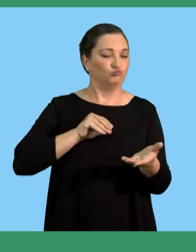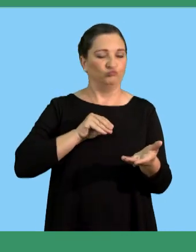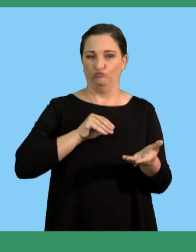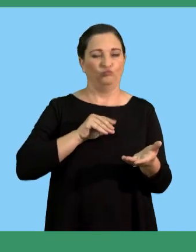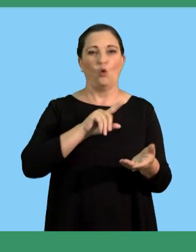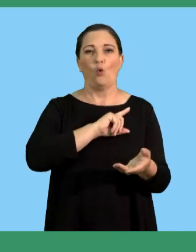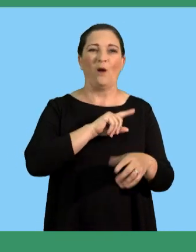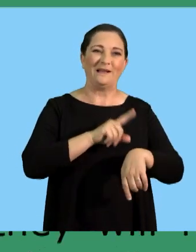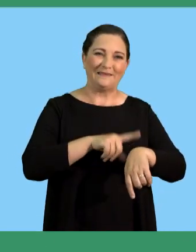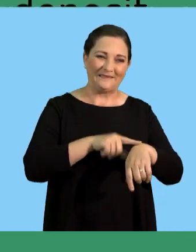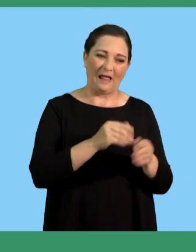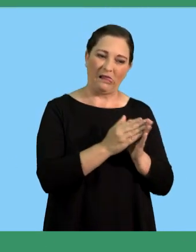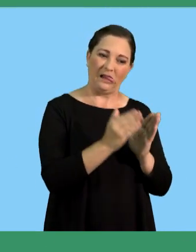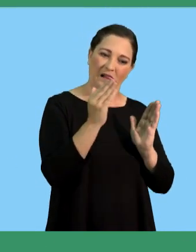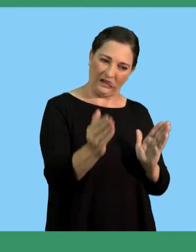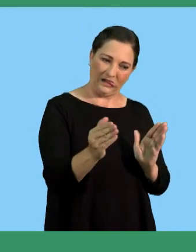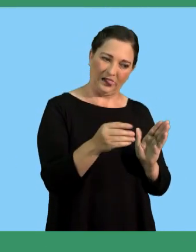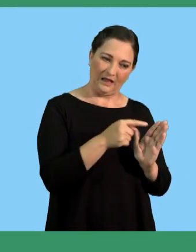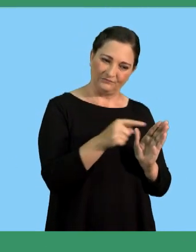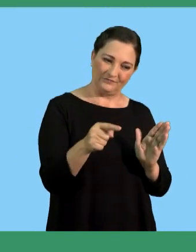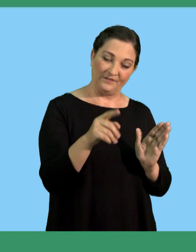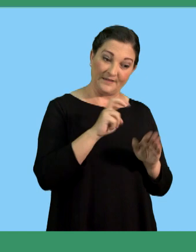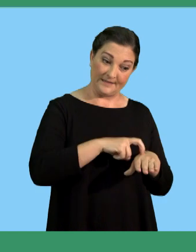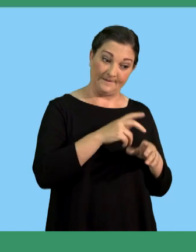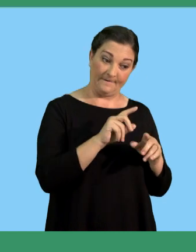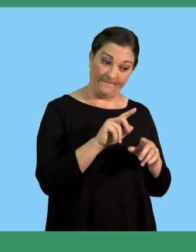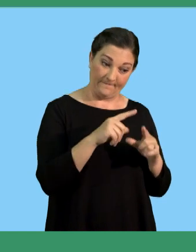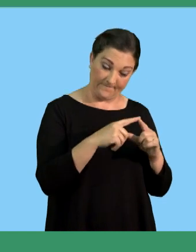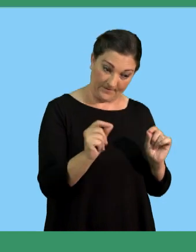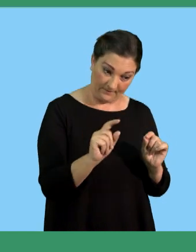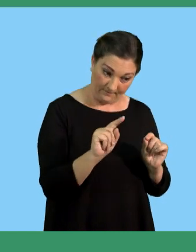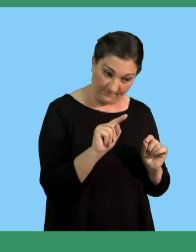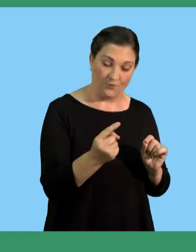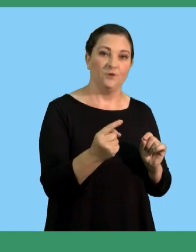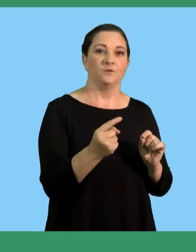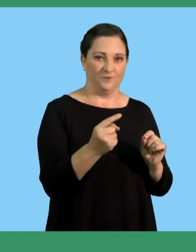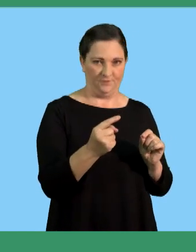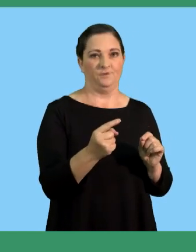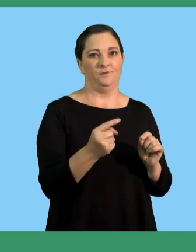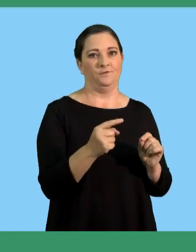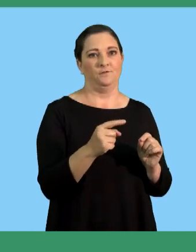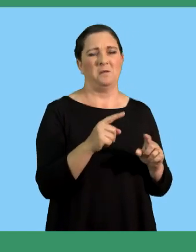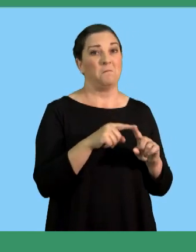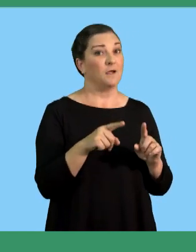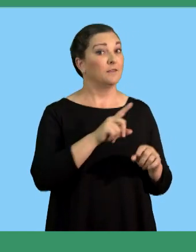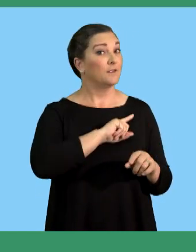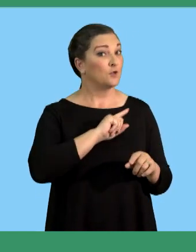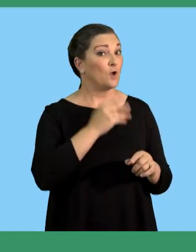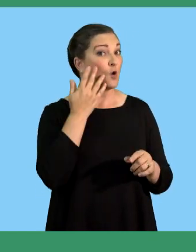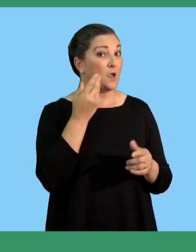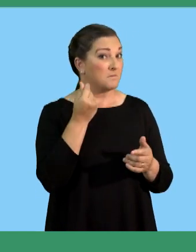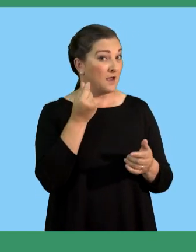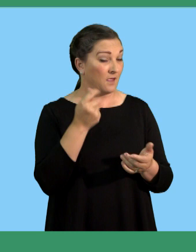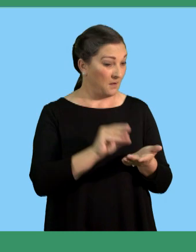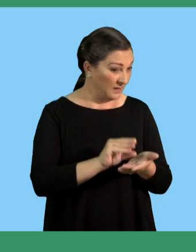the investment period. And then the investor has to have certain, or they need to be certain that they will not need